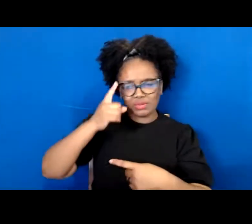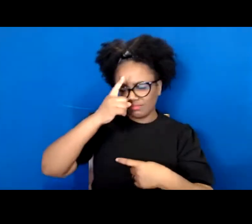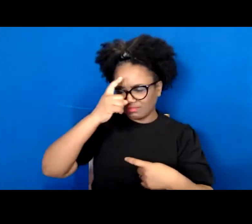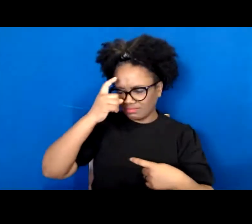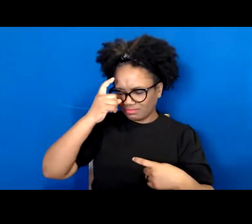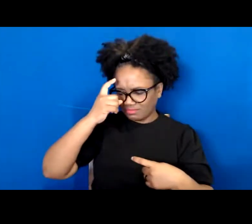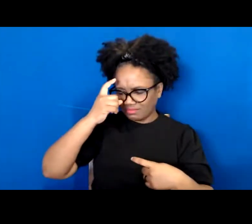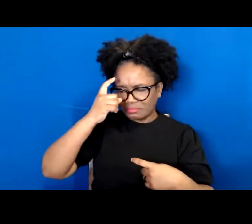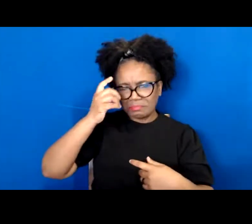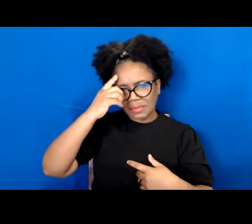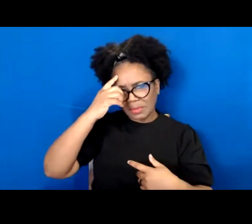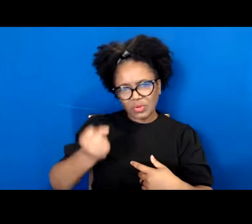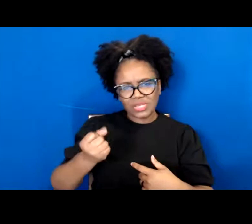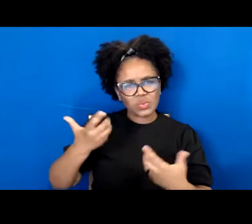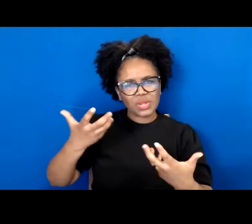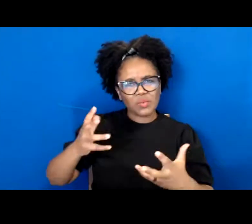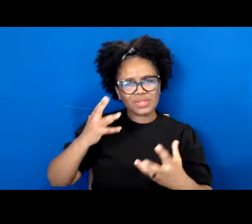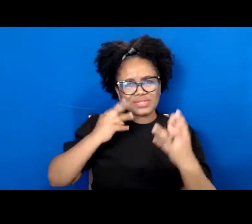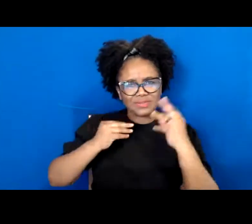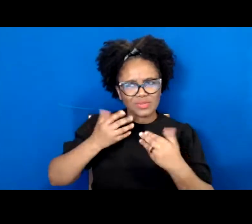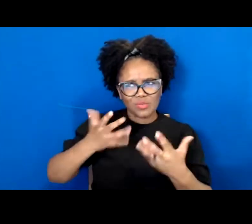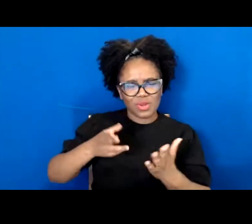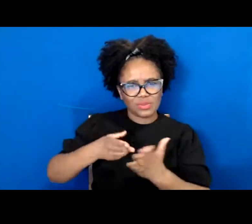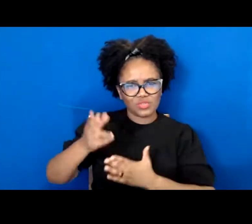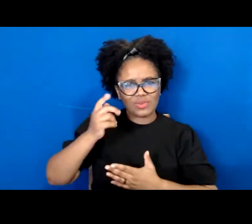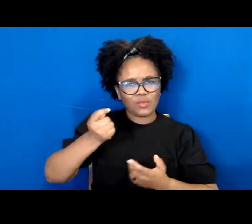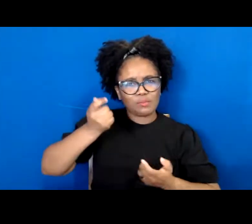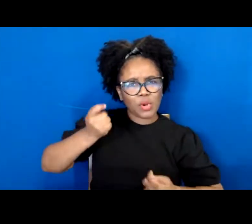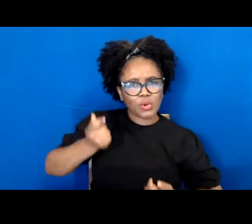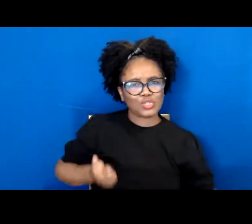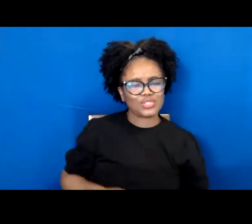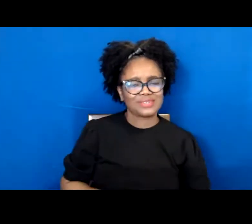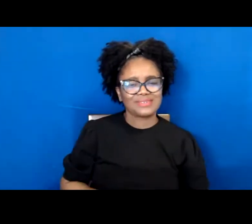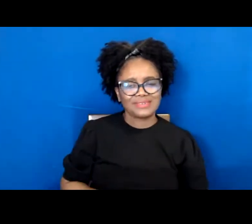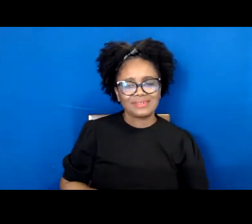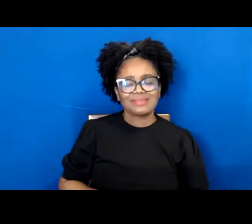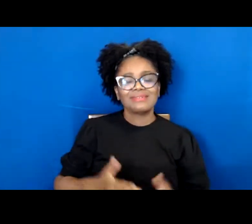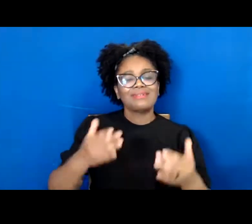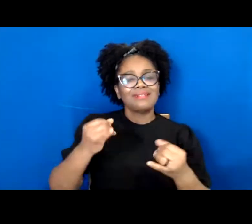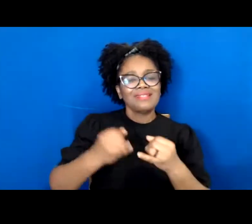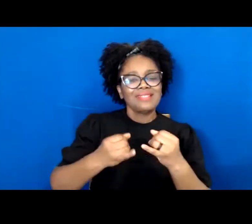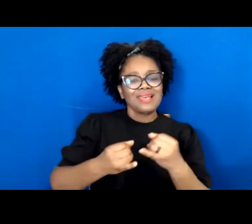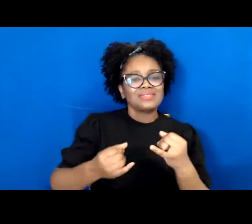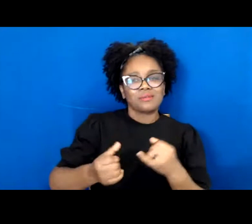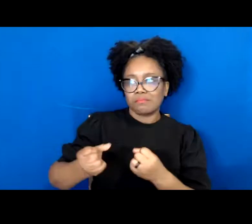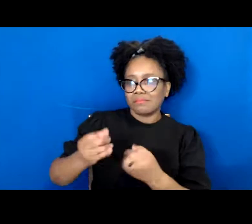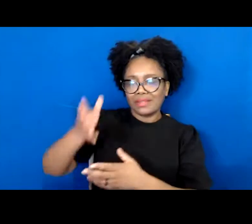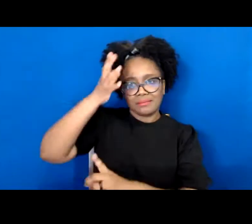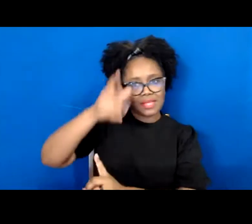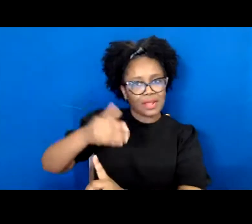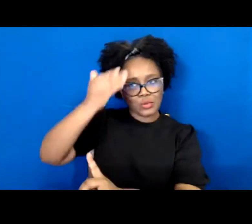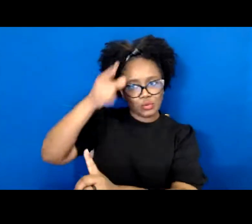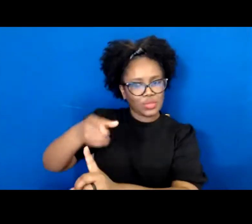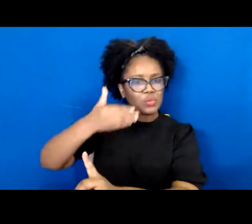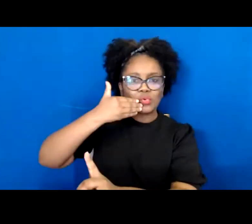to be true. And the last one, most groups of men I knew were good at destroying women and girls who would do